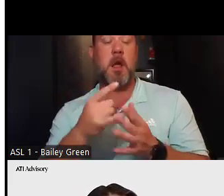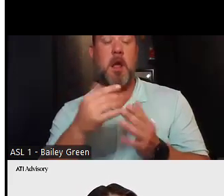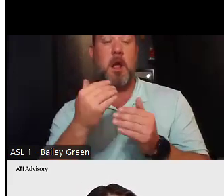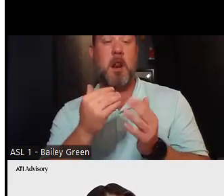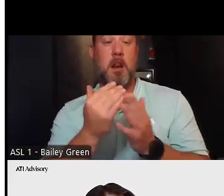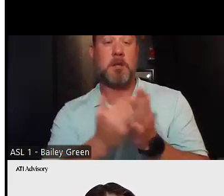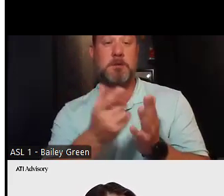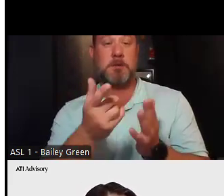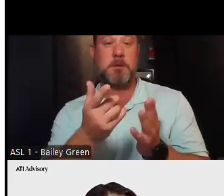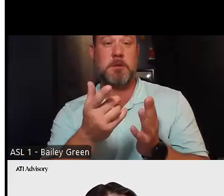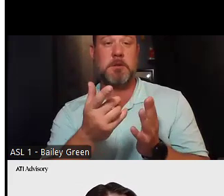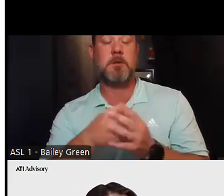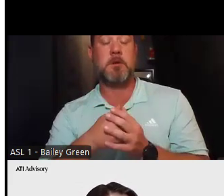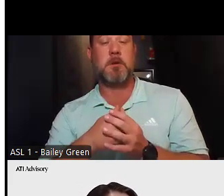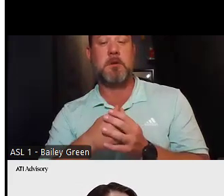the next slide.